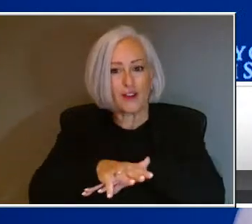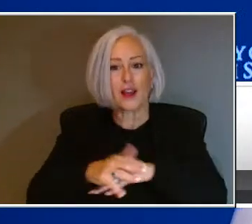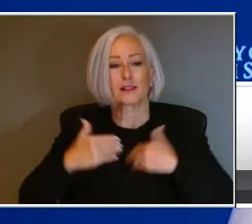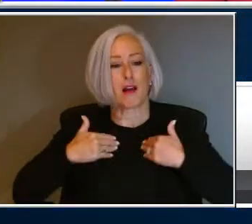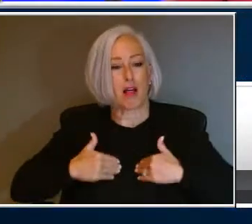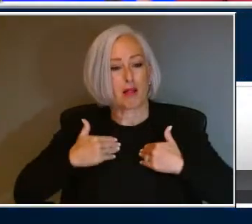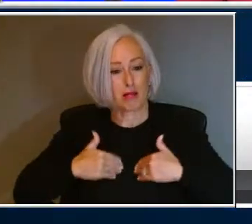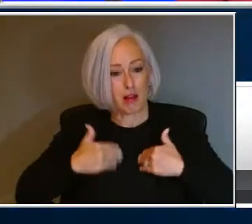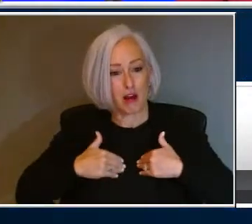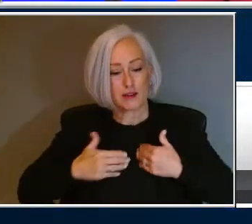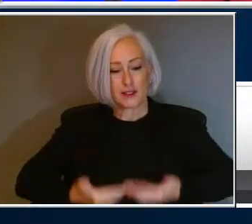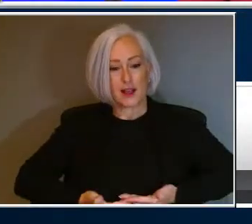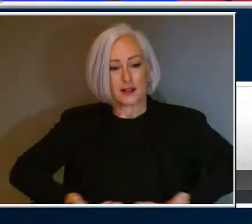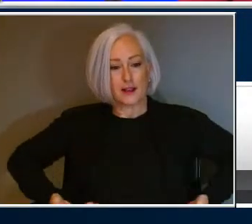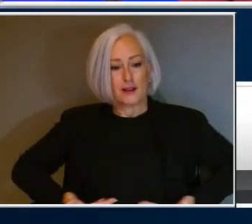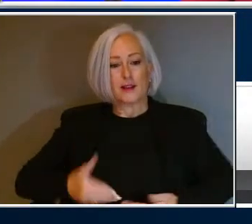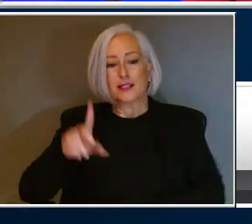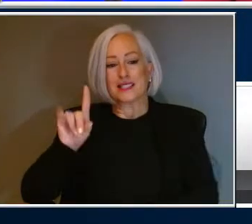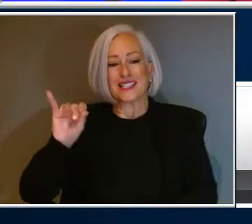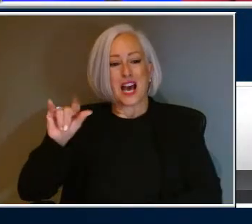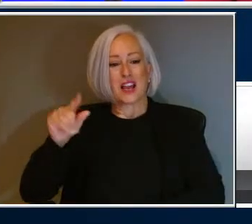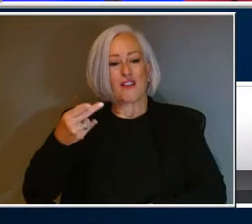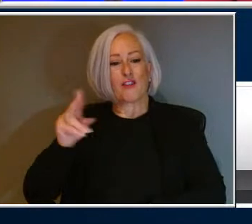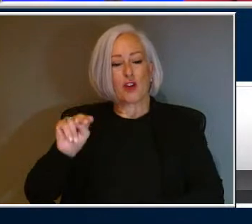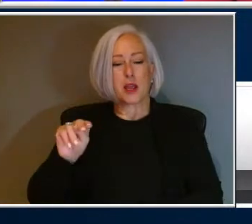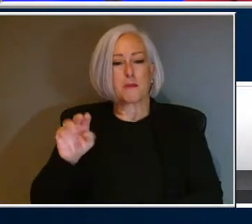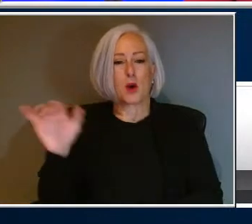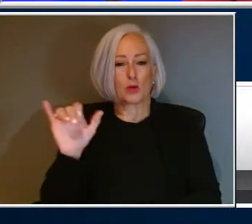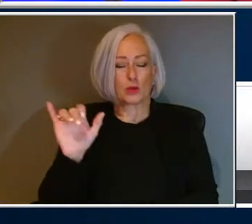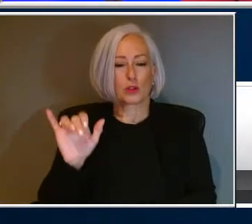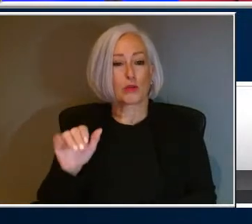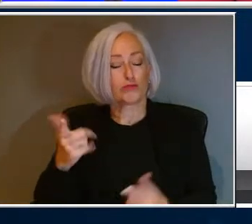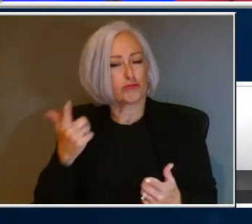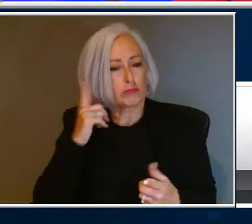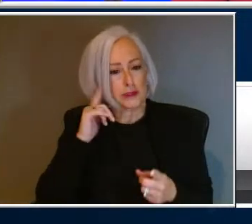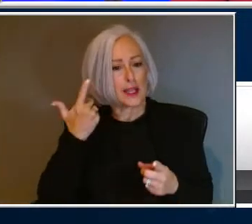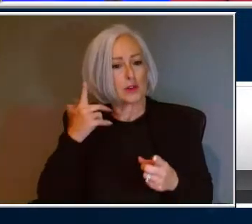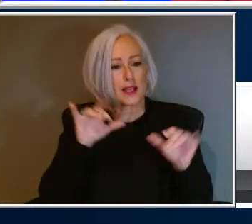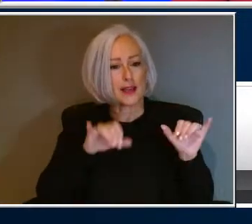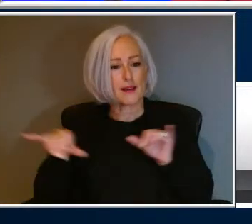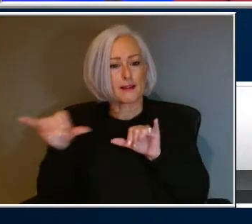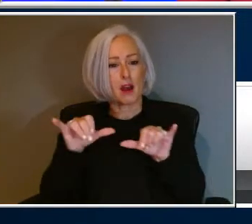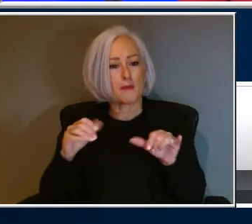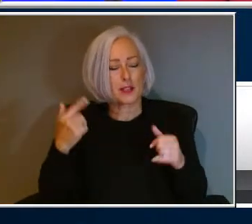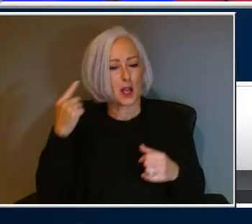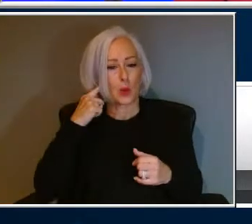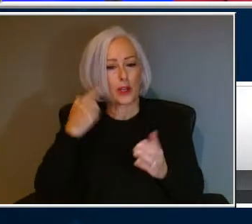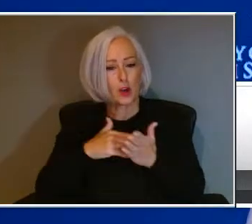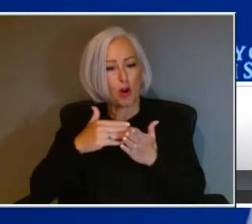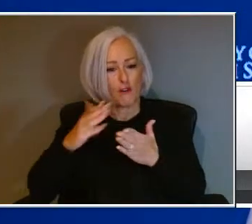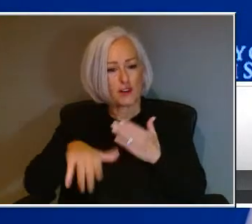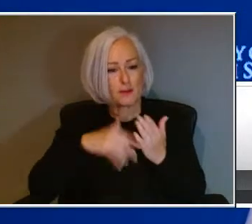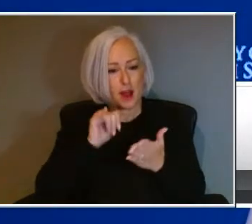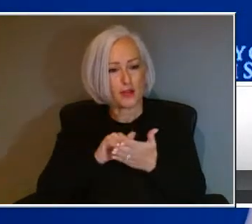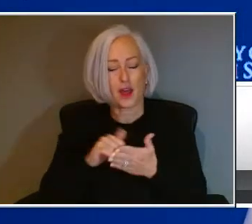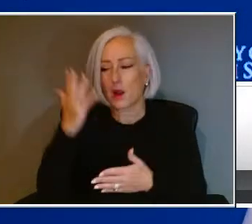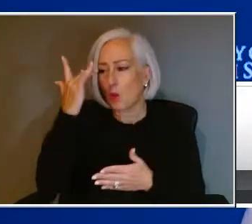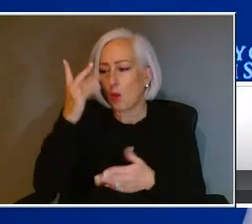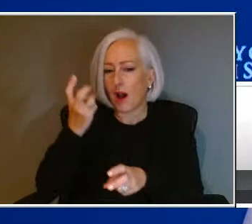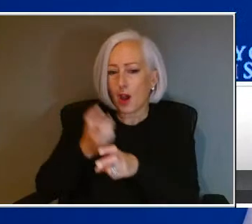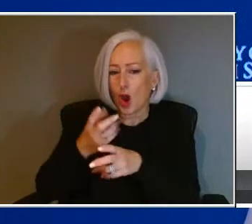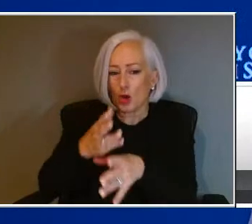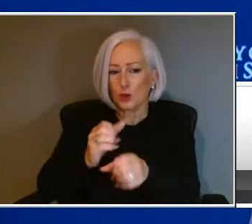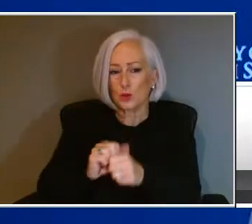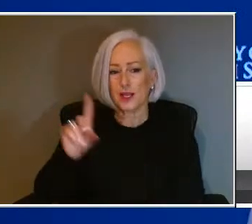So it's obviously it's pretty common because we hear about it a lot. Why is it so hard to get diagnosed? Well, it's hard to get diagnosed